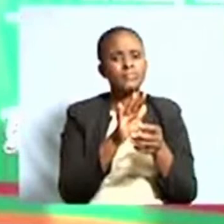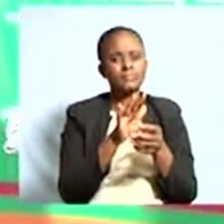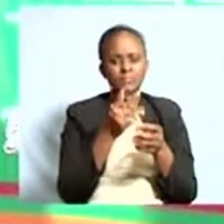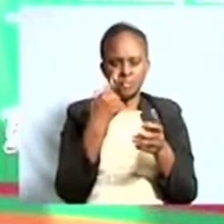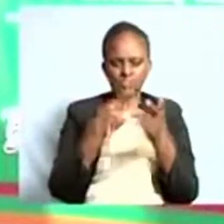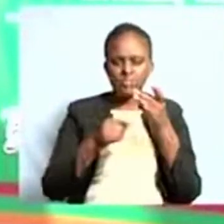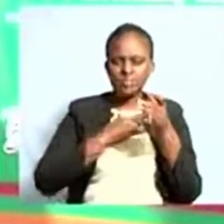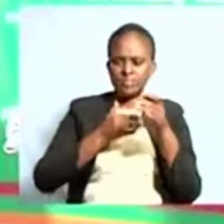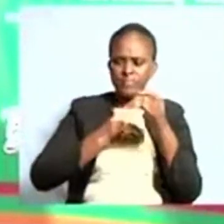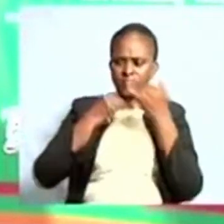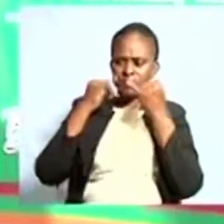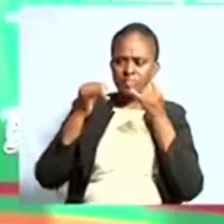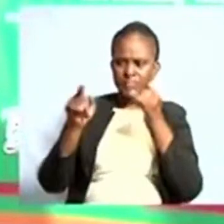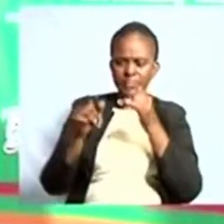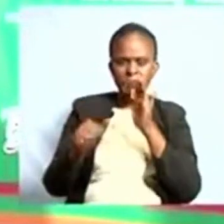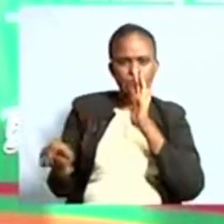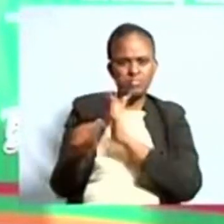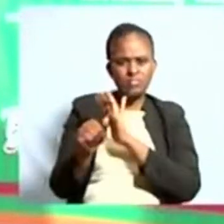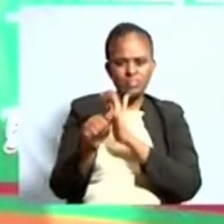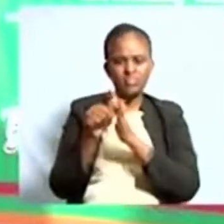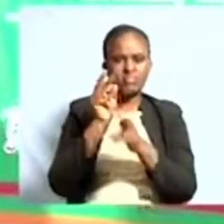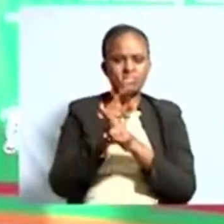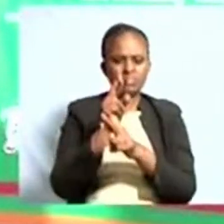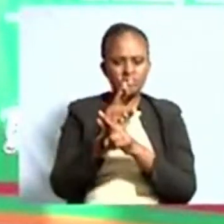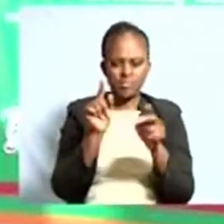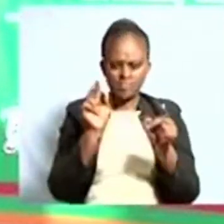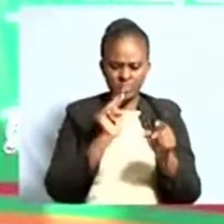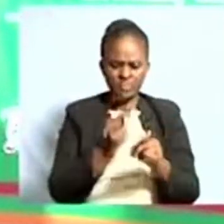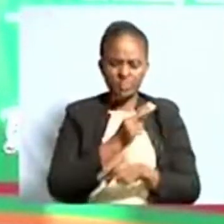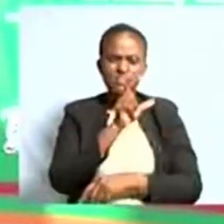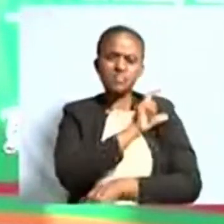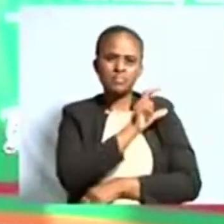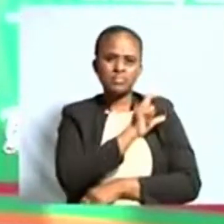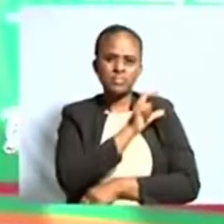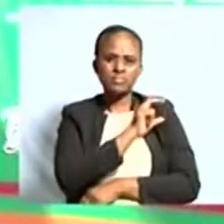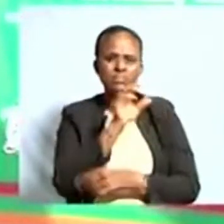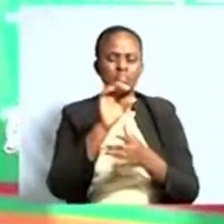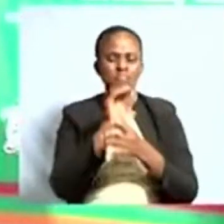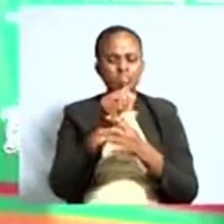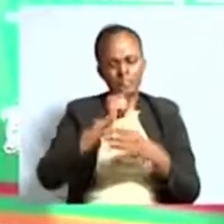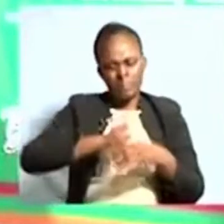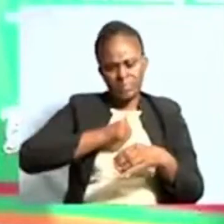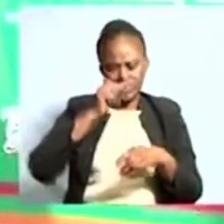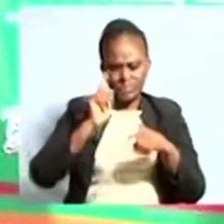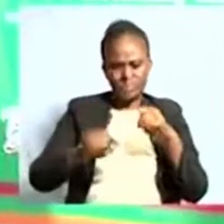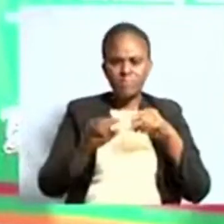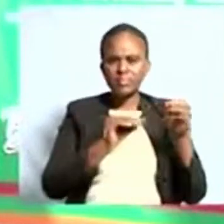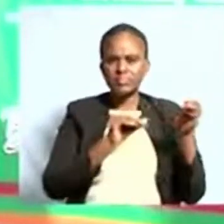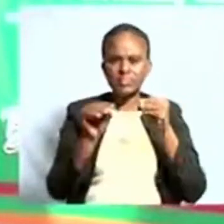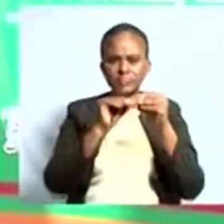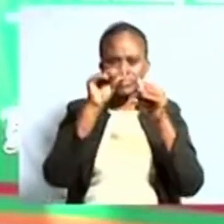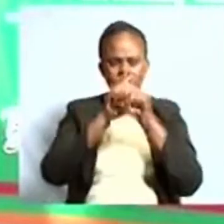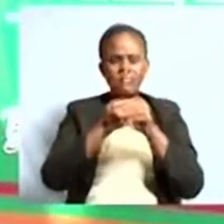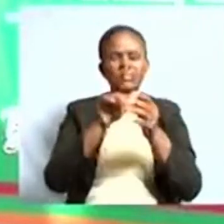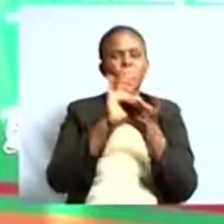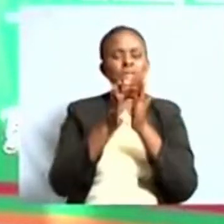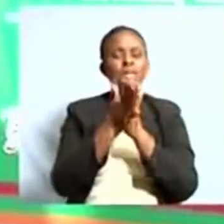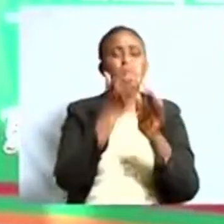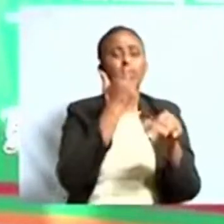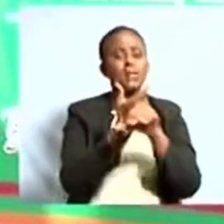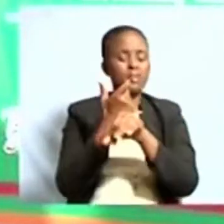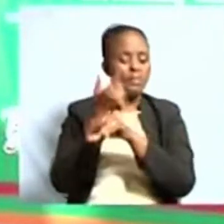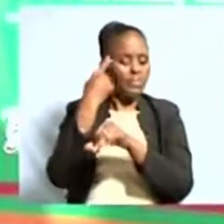mentioned, these are private rights. And as police or as intellectual property unit, we can't just move in. Okay. It will be difficult for us to